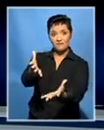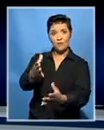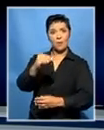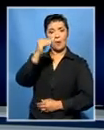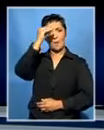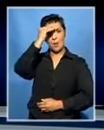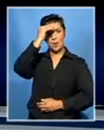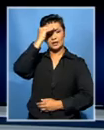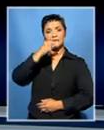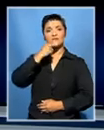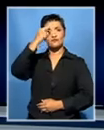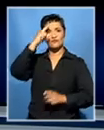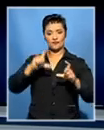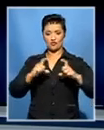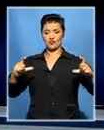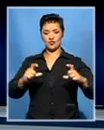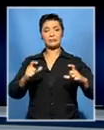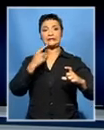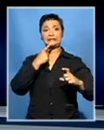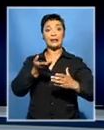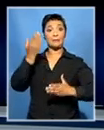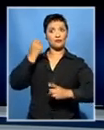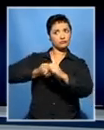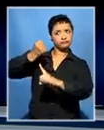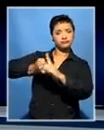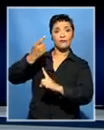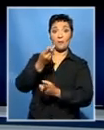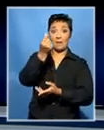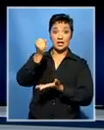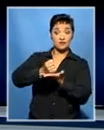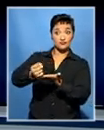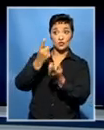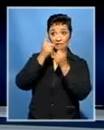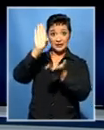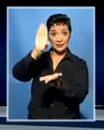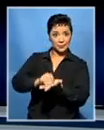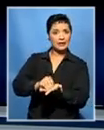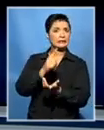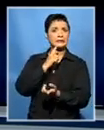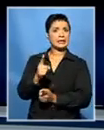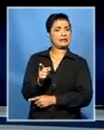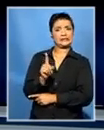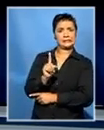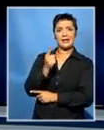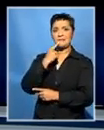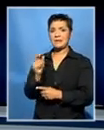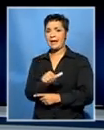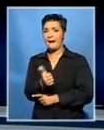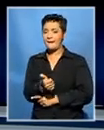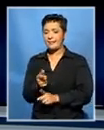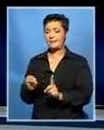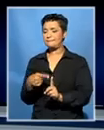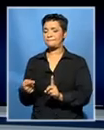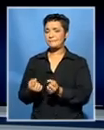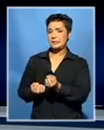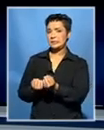Portfolio Committee that the Fees Must Fall campaign may not have been the sole driver behind the protests. Phahlane suggested a third force